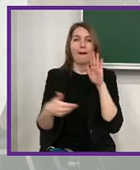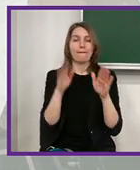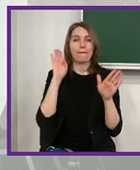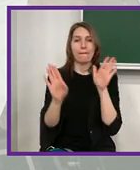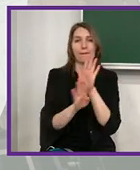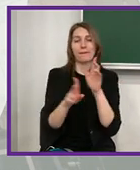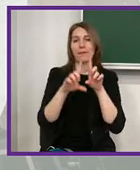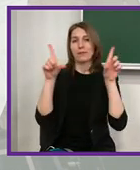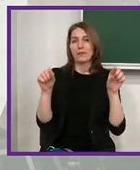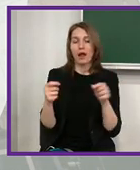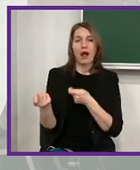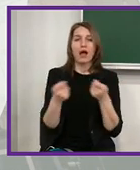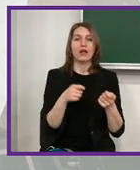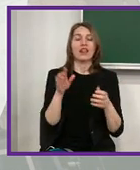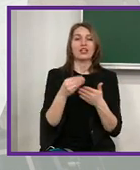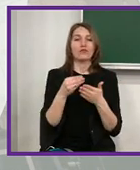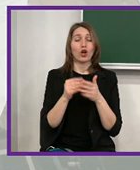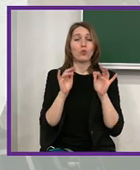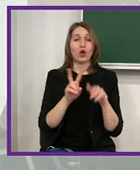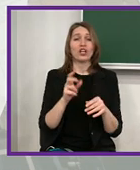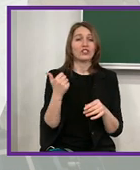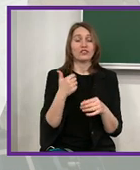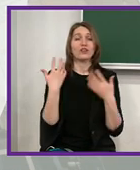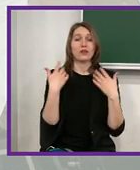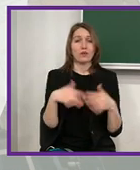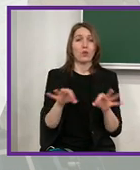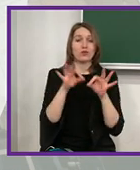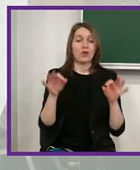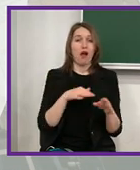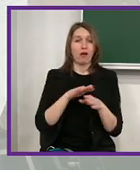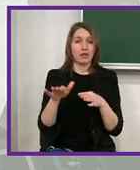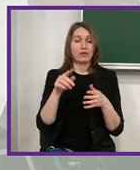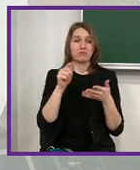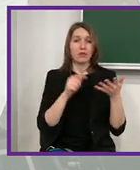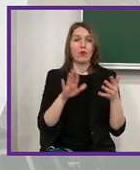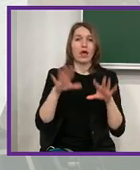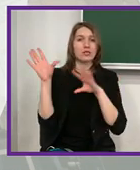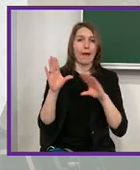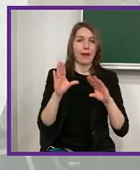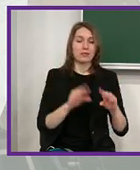place to try to prevent and mitigate harm and to develop risk management strategies for them.